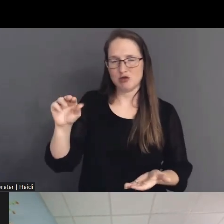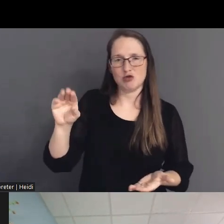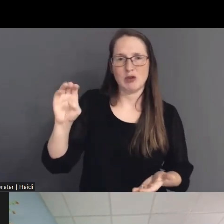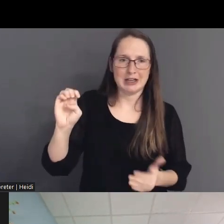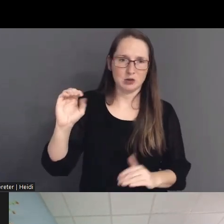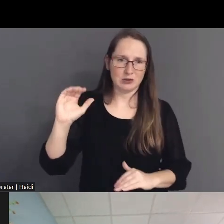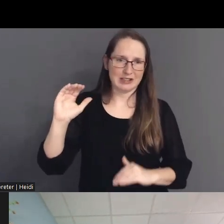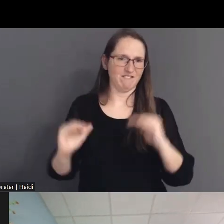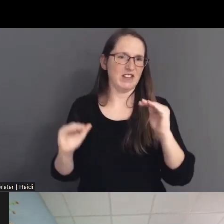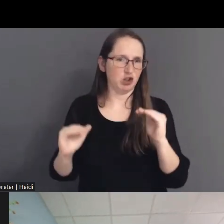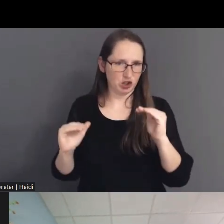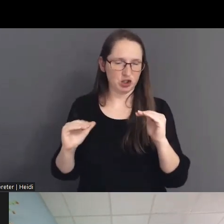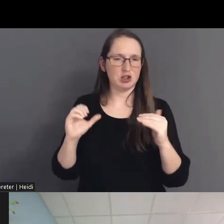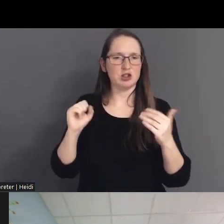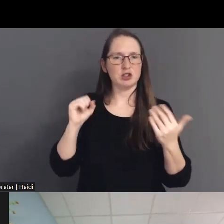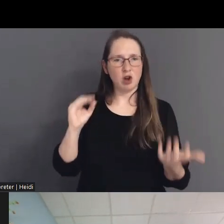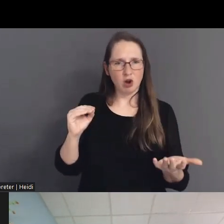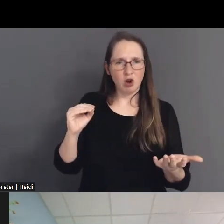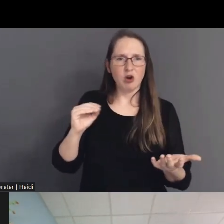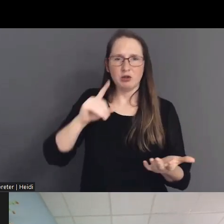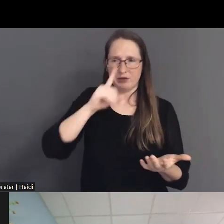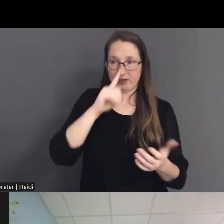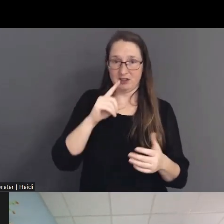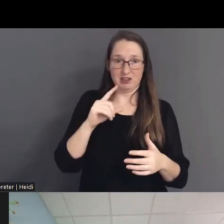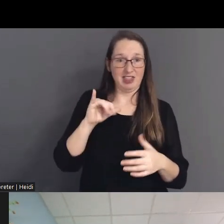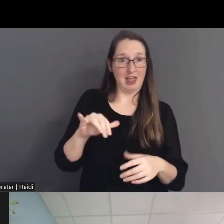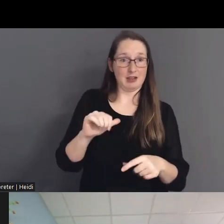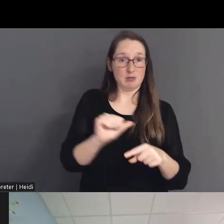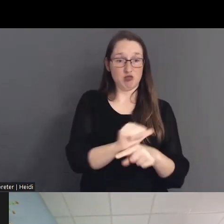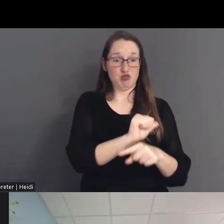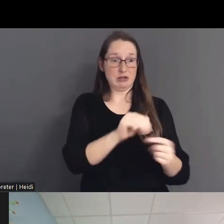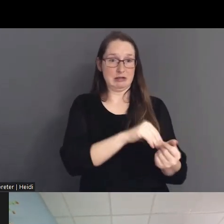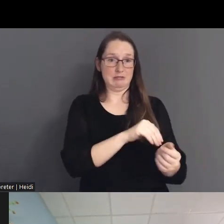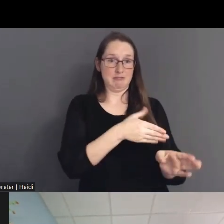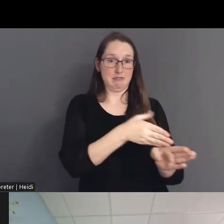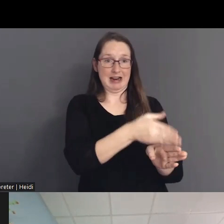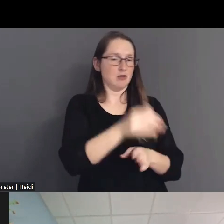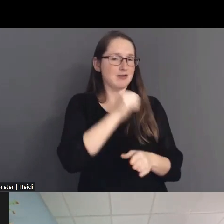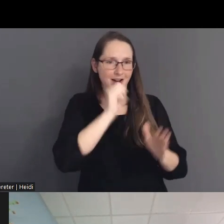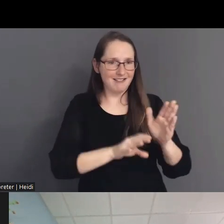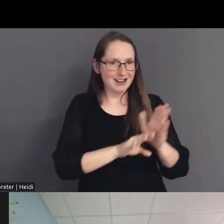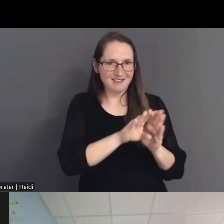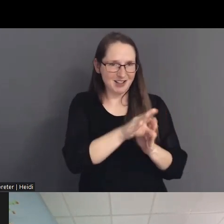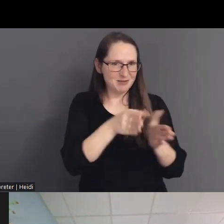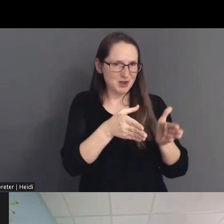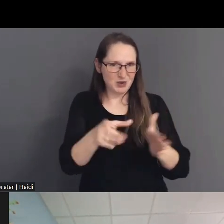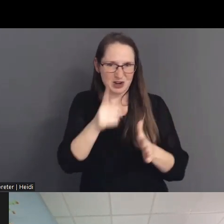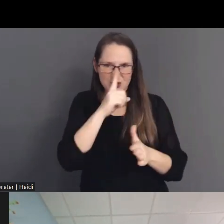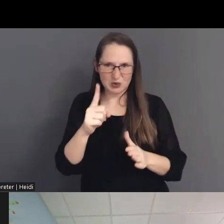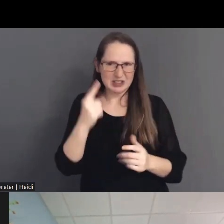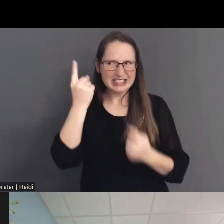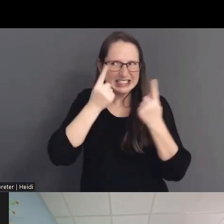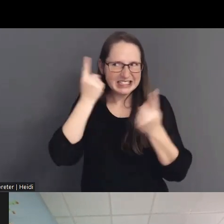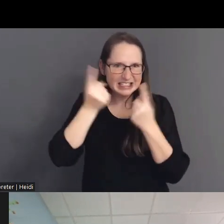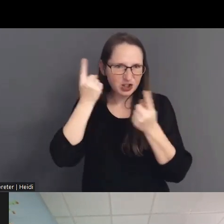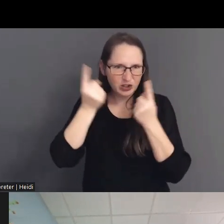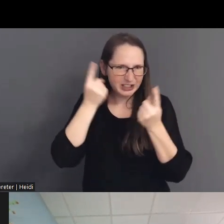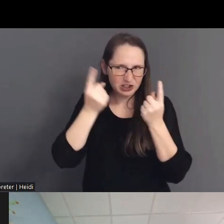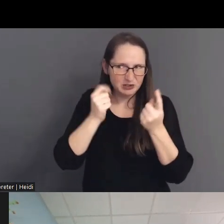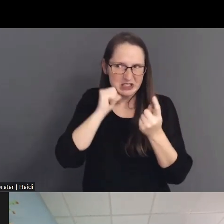inferior. So the practices were not being developed in a way that was taking into